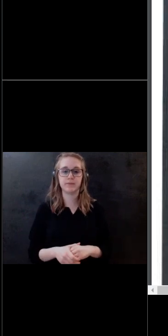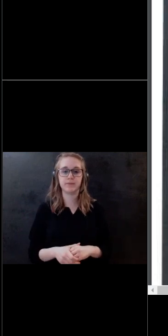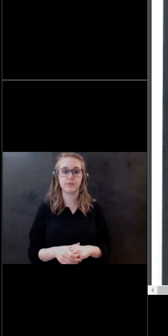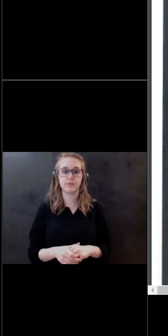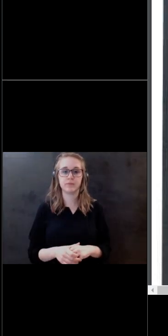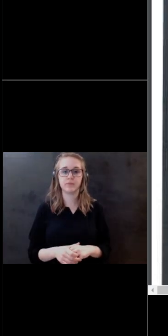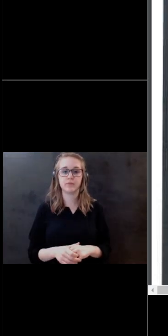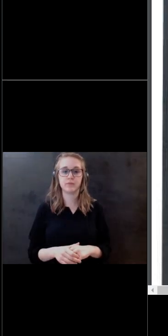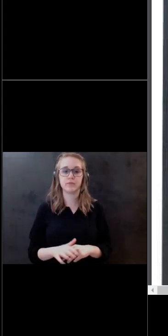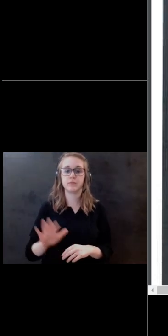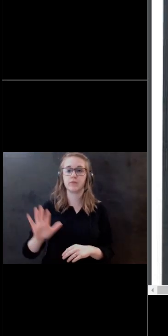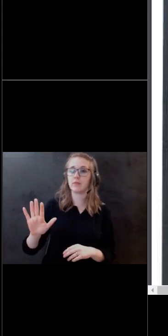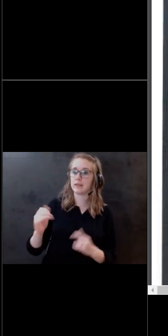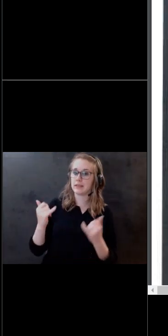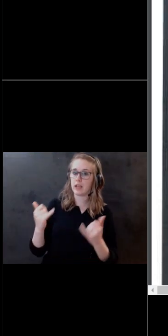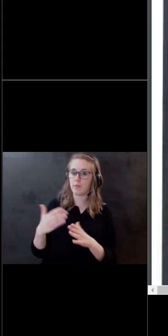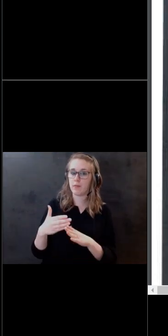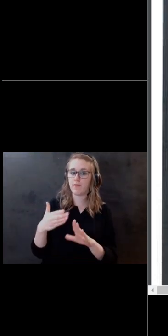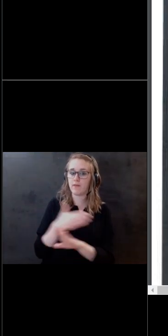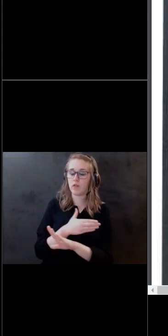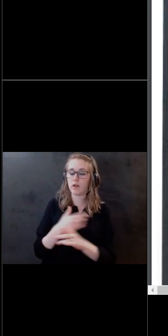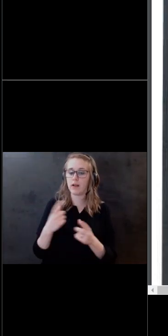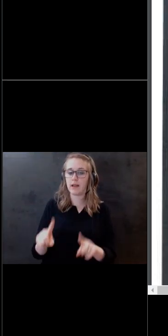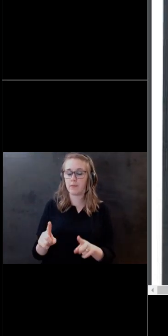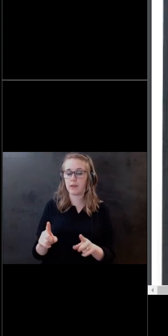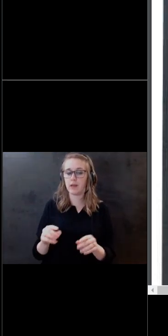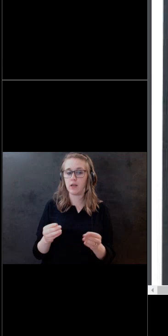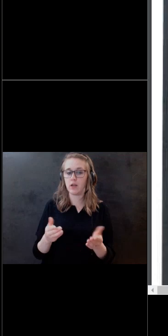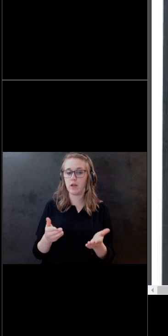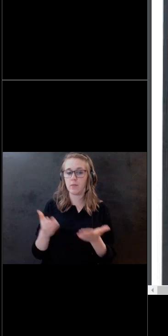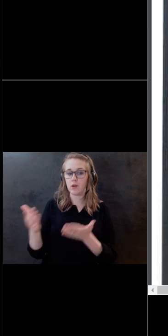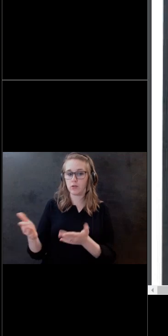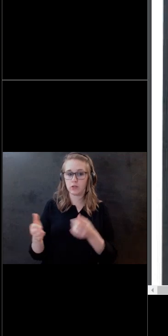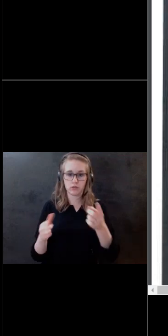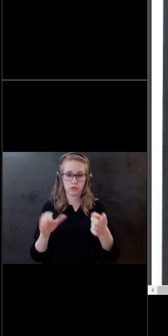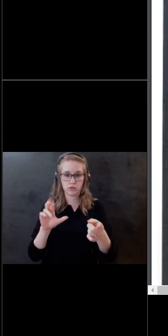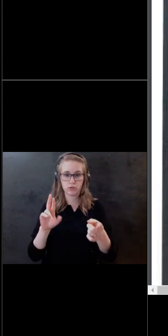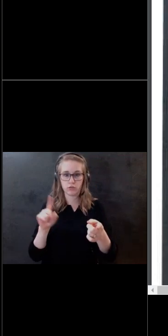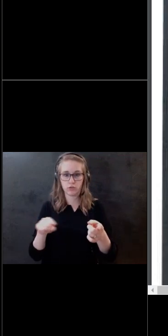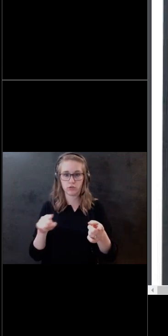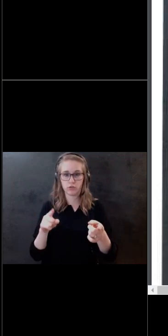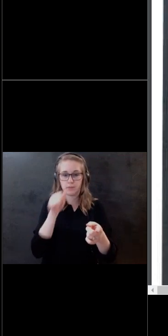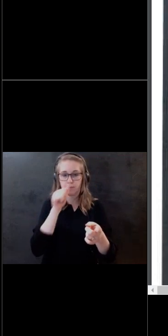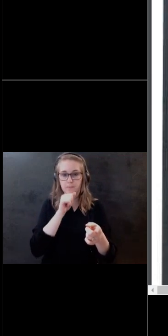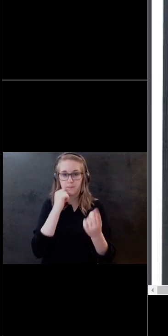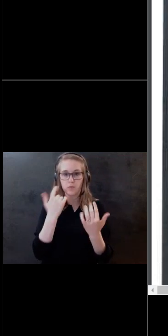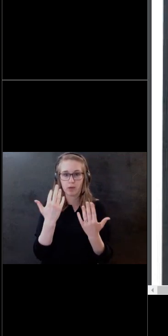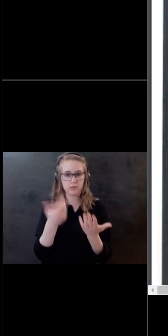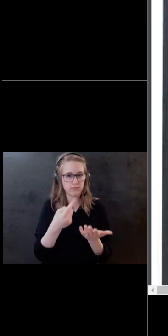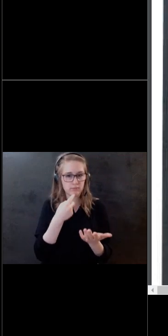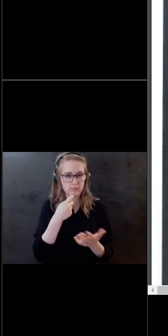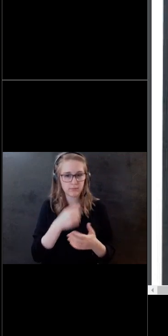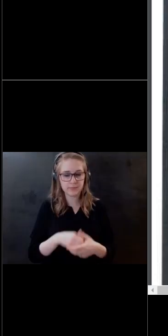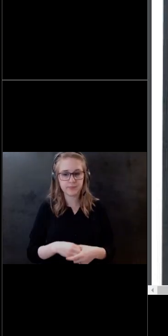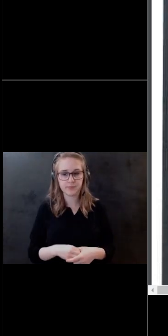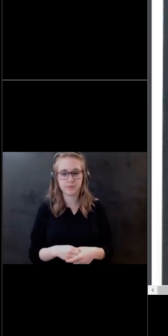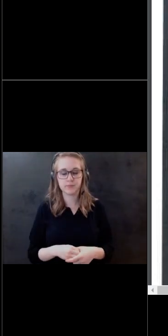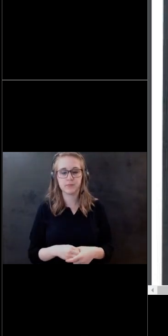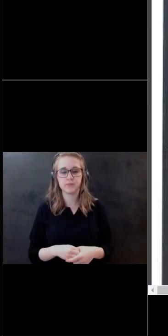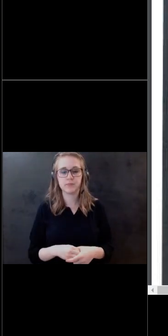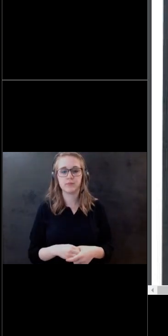Now, before I entertain a motion, Board Member Cruz, you've been patiently waiting. What were you about to say? Yep. So